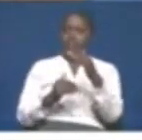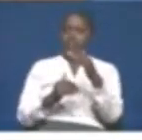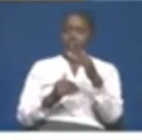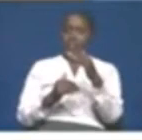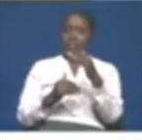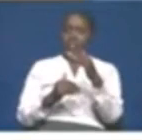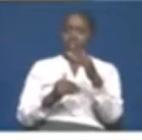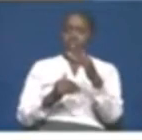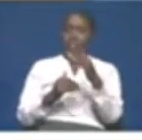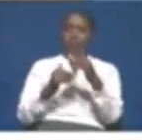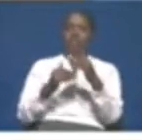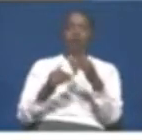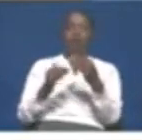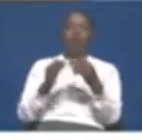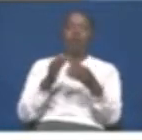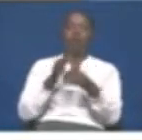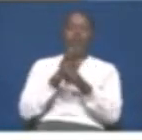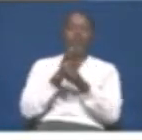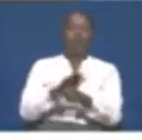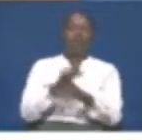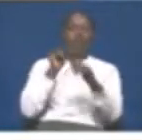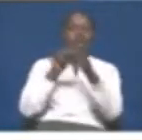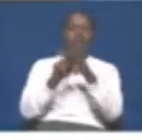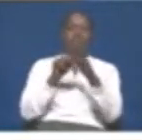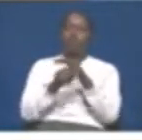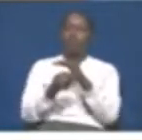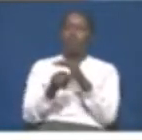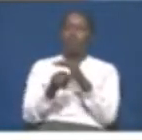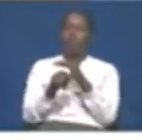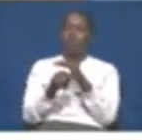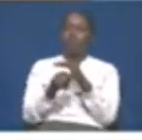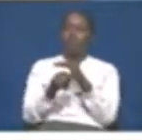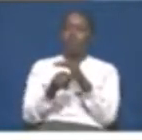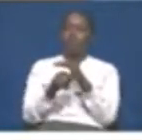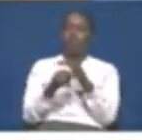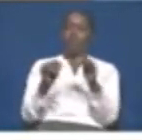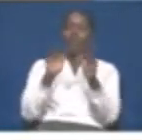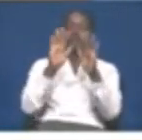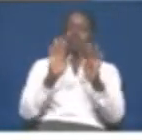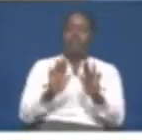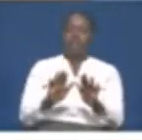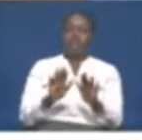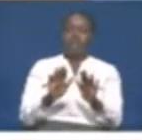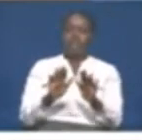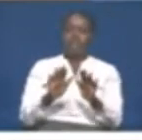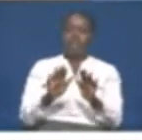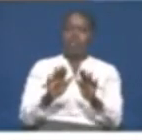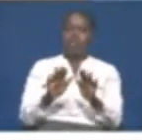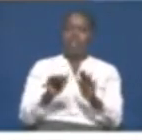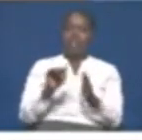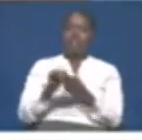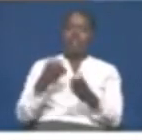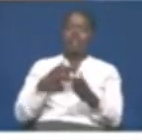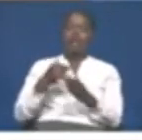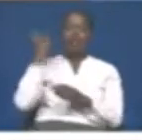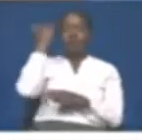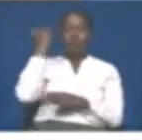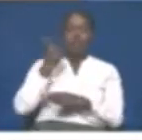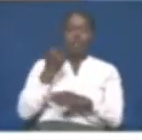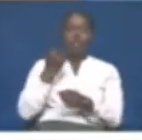less complicated, more accessible. It is important that our judiciary